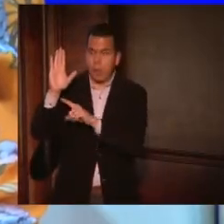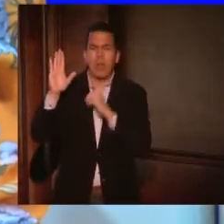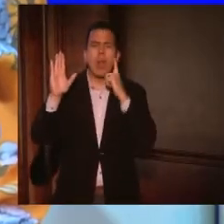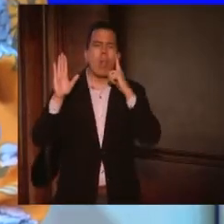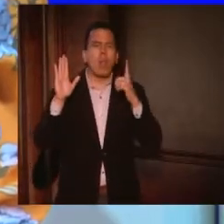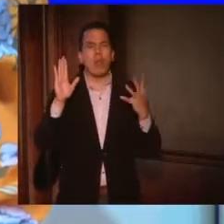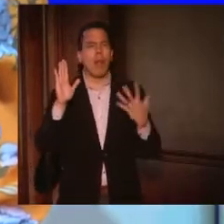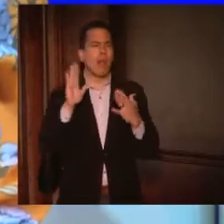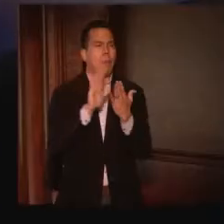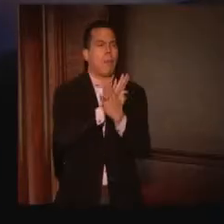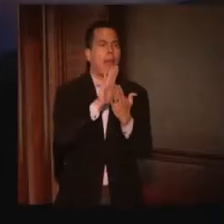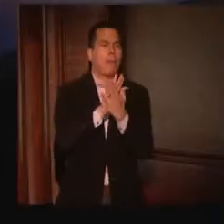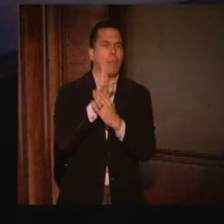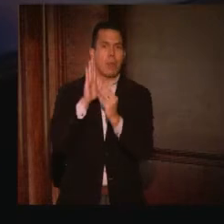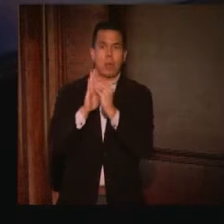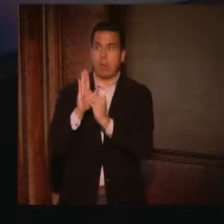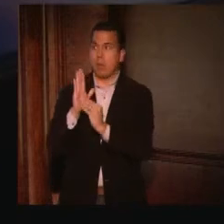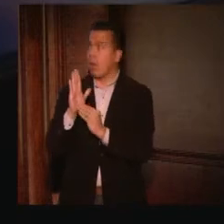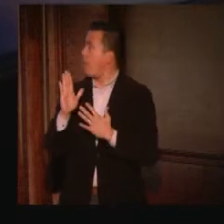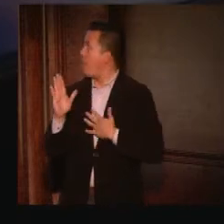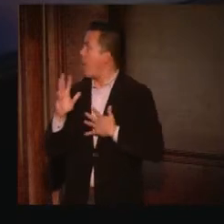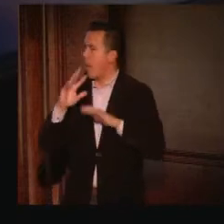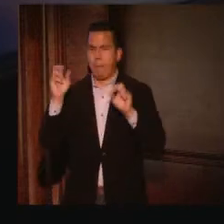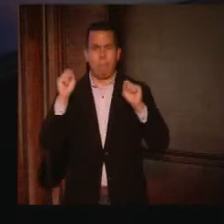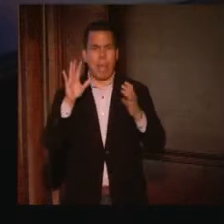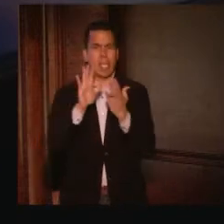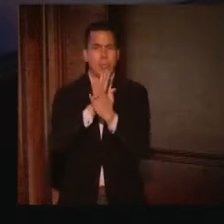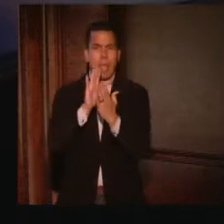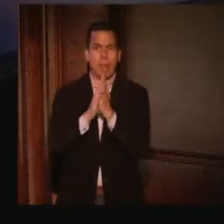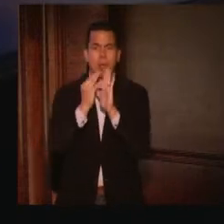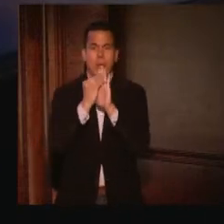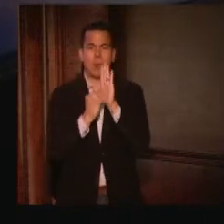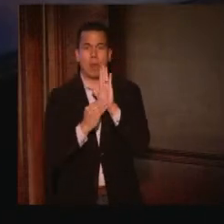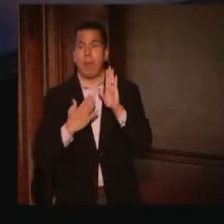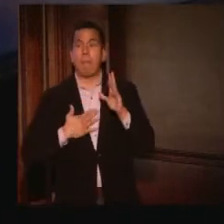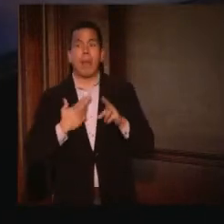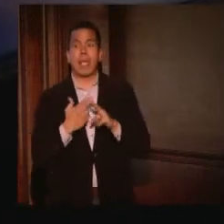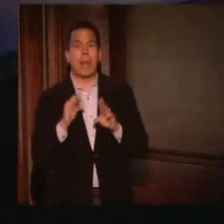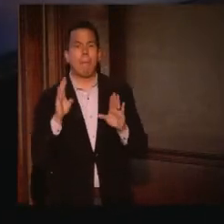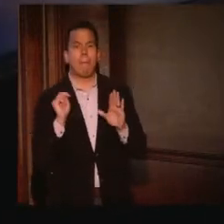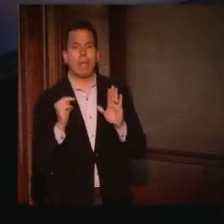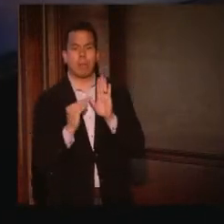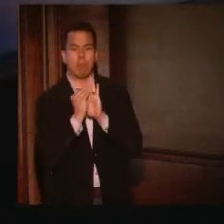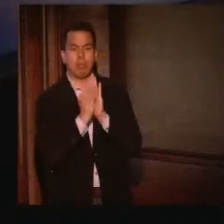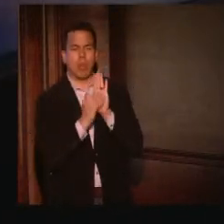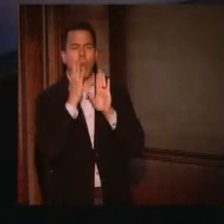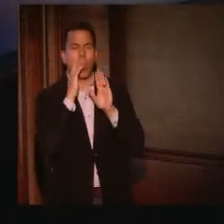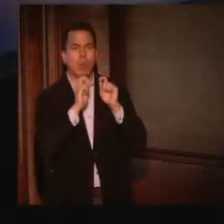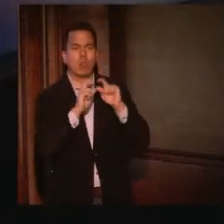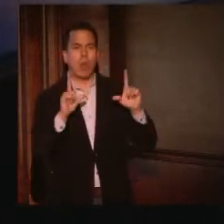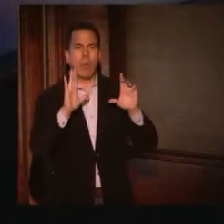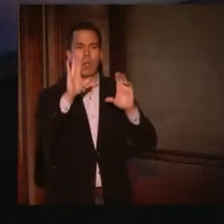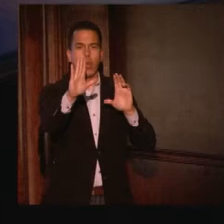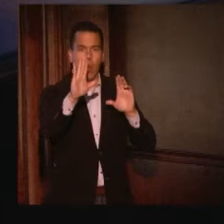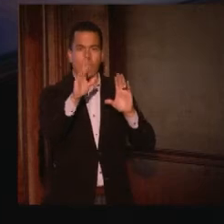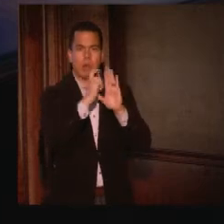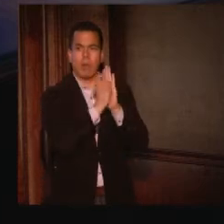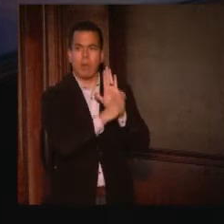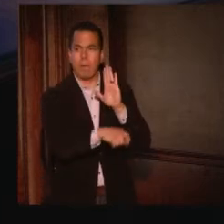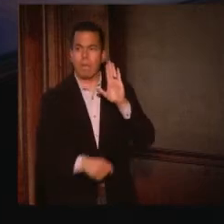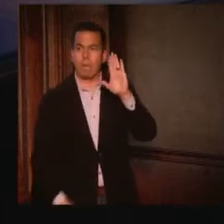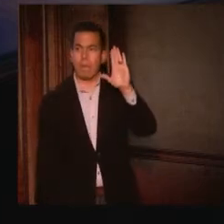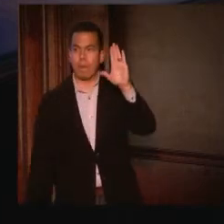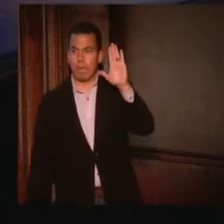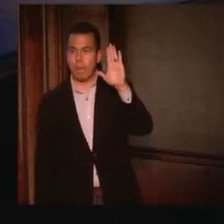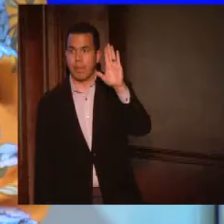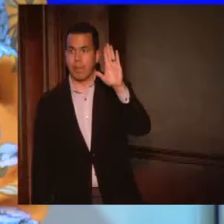my magic piece of paper, my name is Ben, and that's gonna show up on all of your pieces of paper. It's write only. None of you can delete